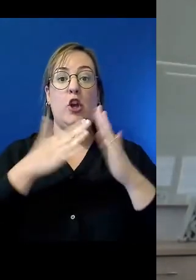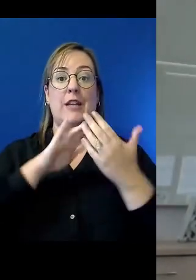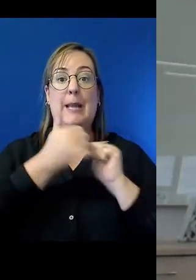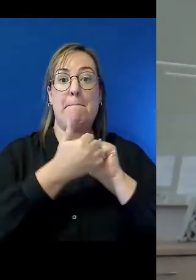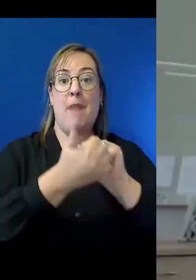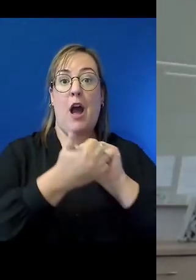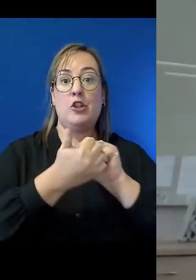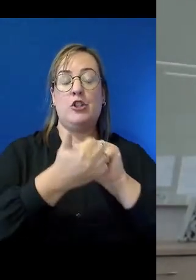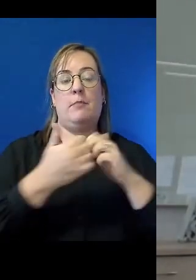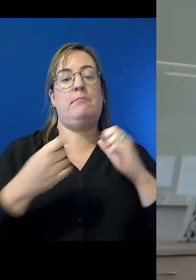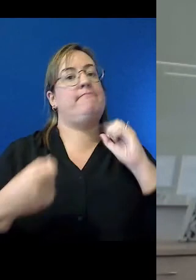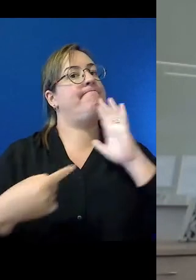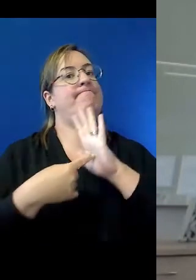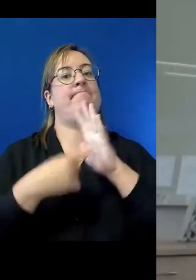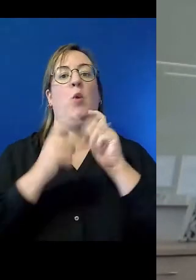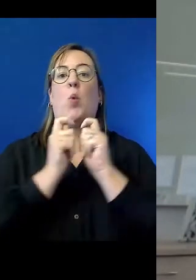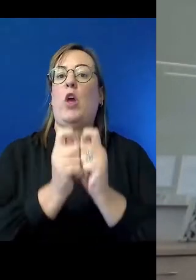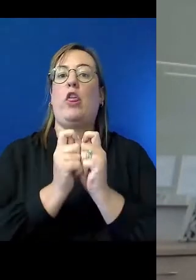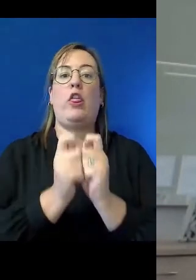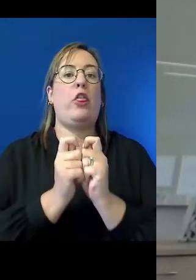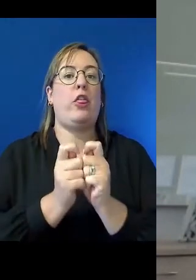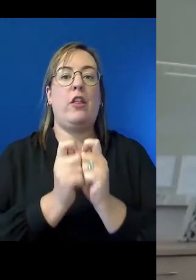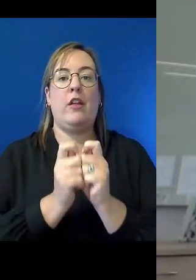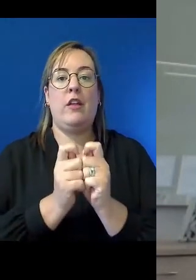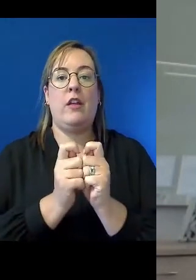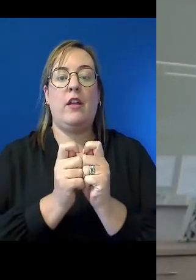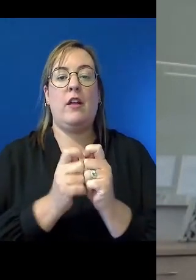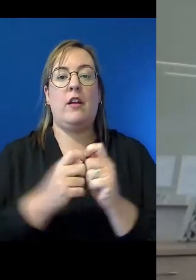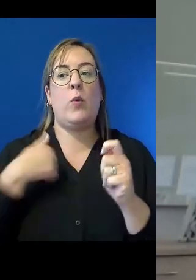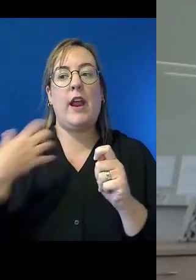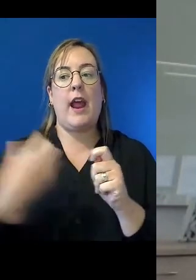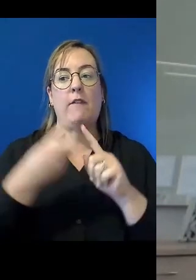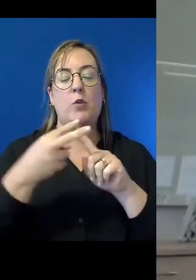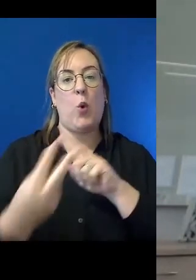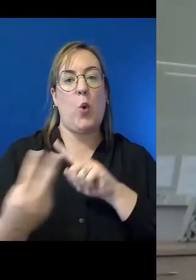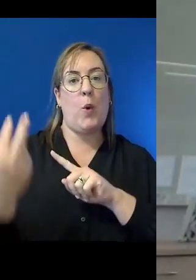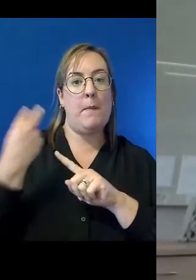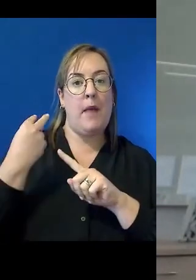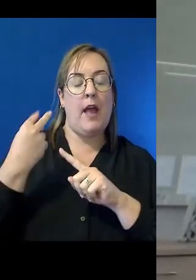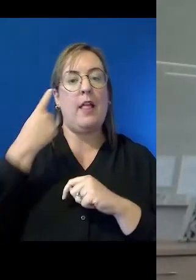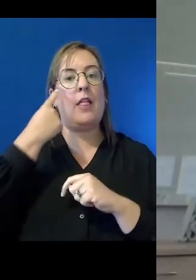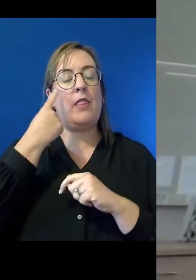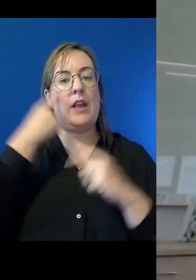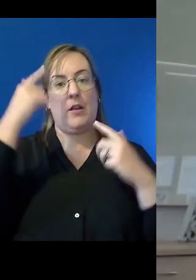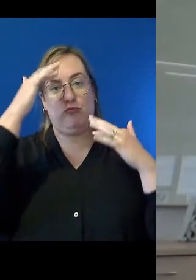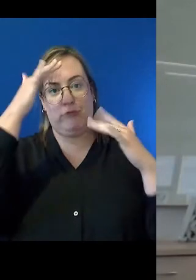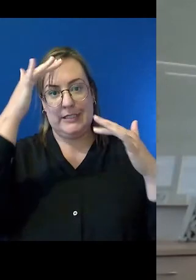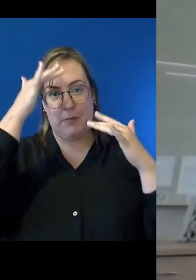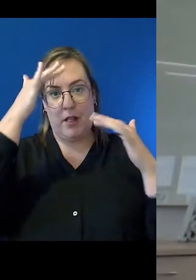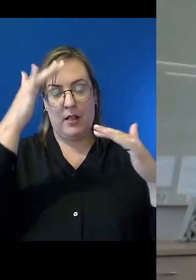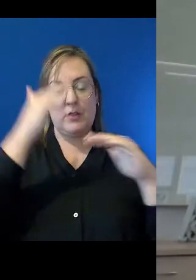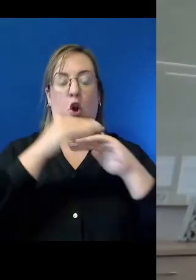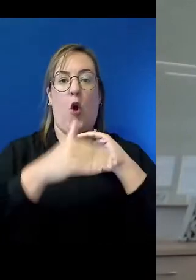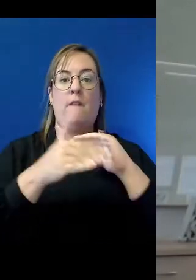and why it's important to think back as to why those principles of policing with consent were